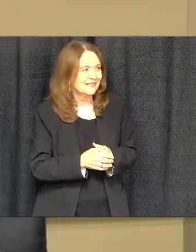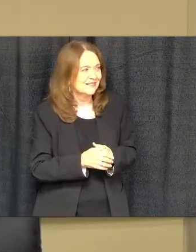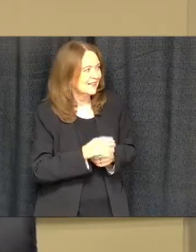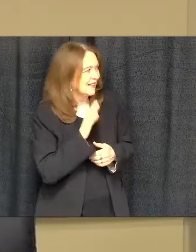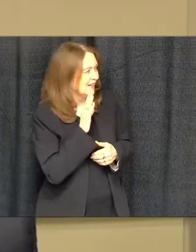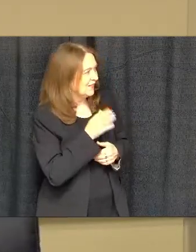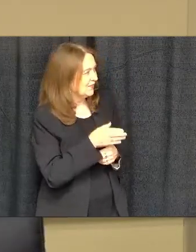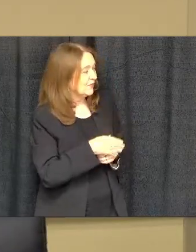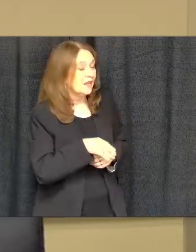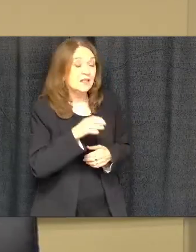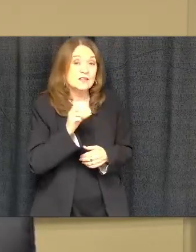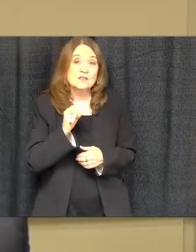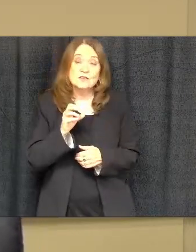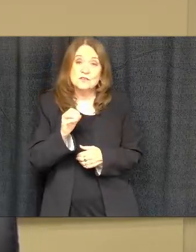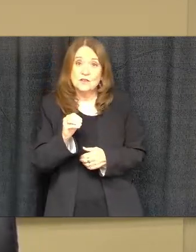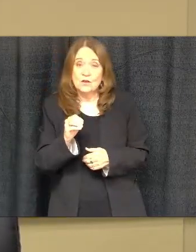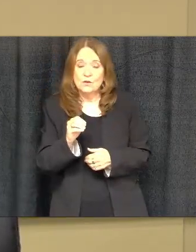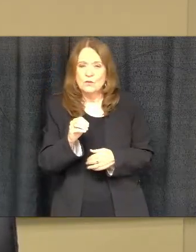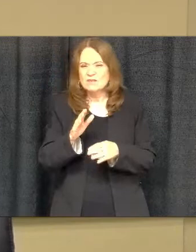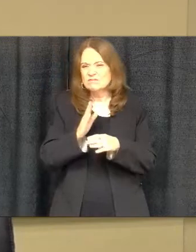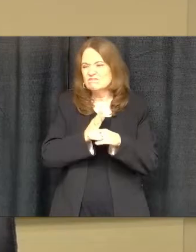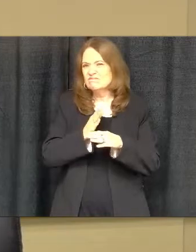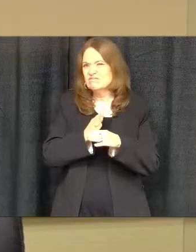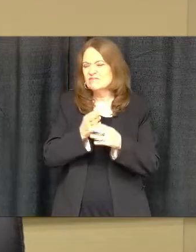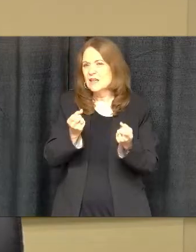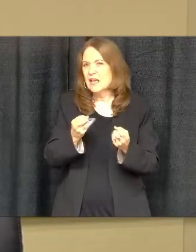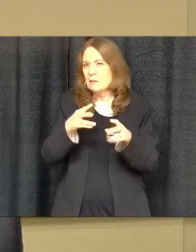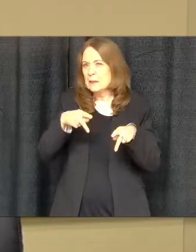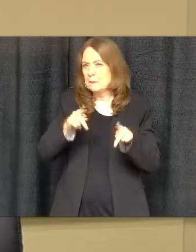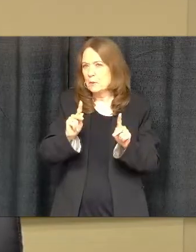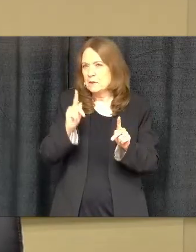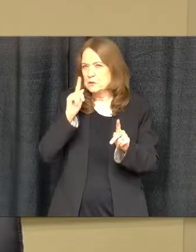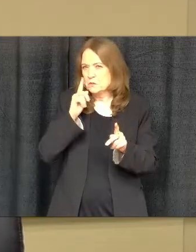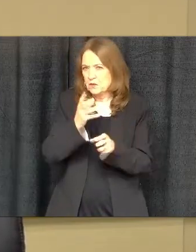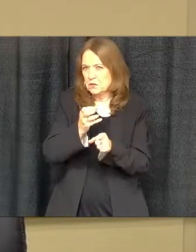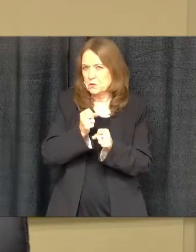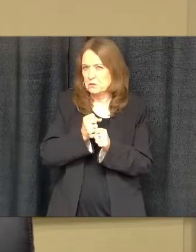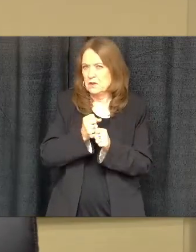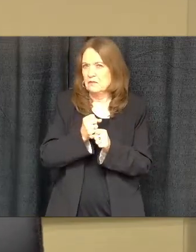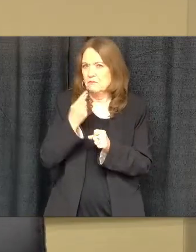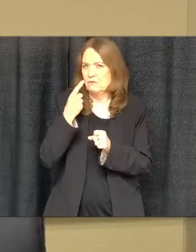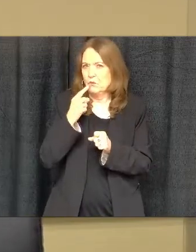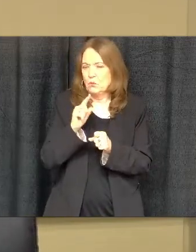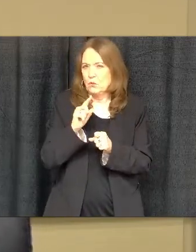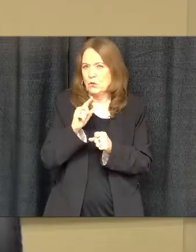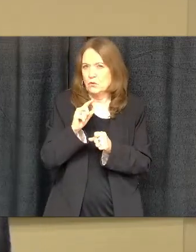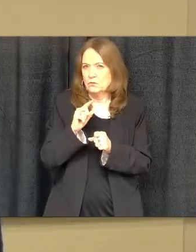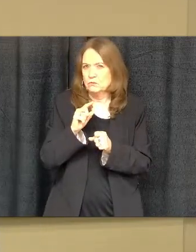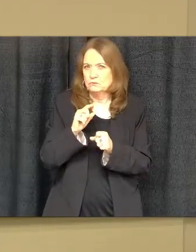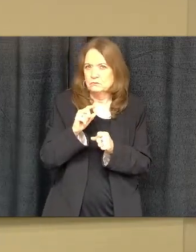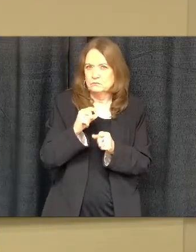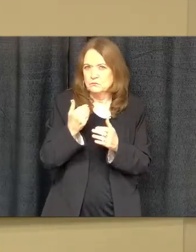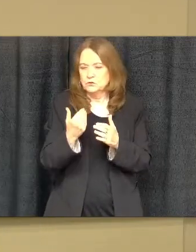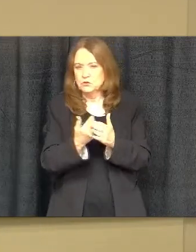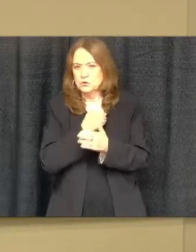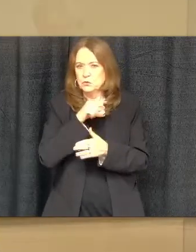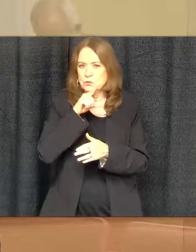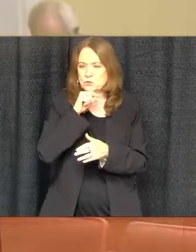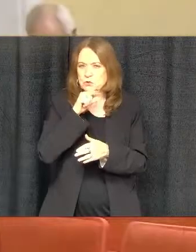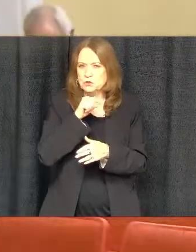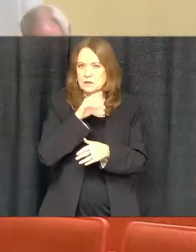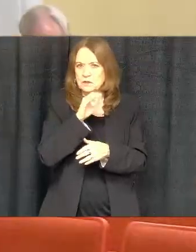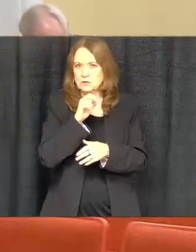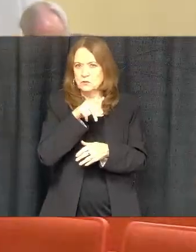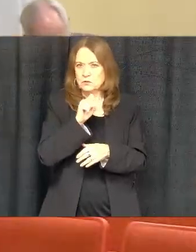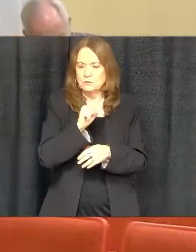Okay, so, on average, how many permits do you think you all get for, new chicken structures? I can have that for